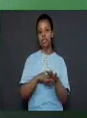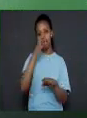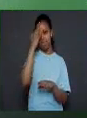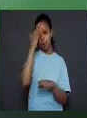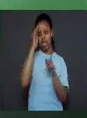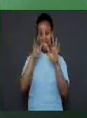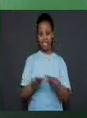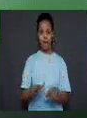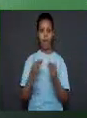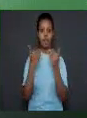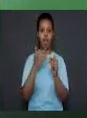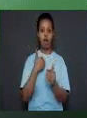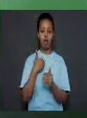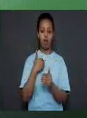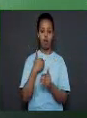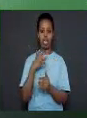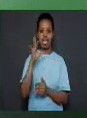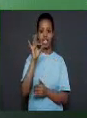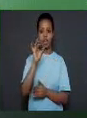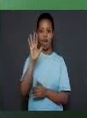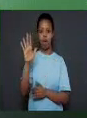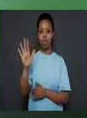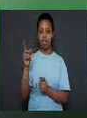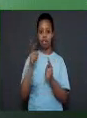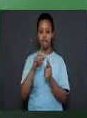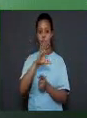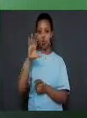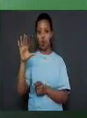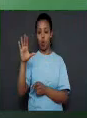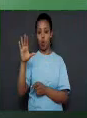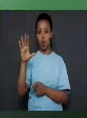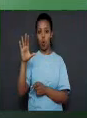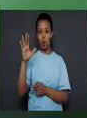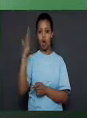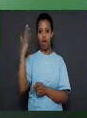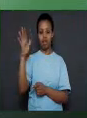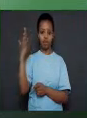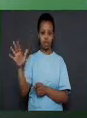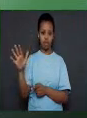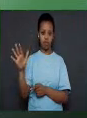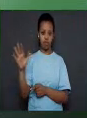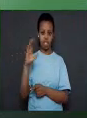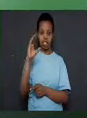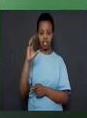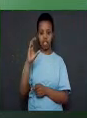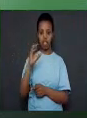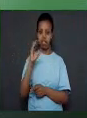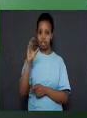usually 75 to 150 centimeters of rain